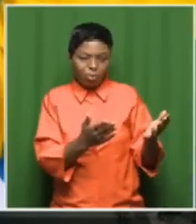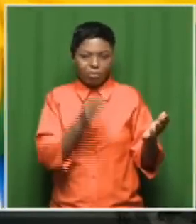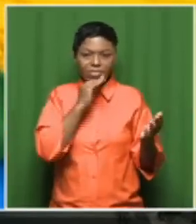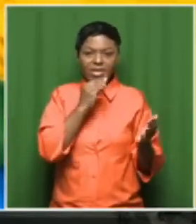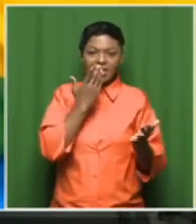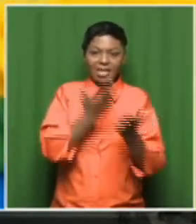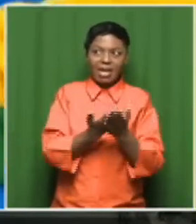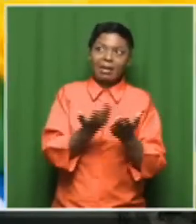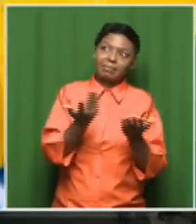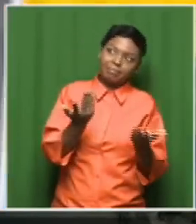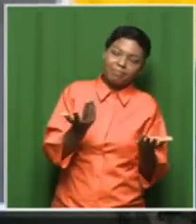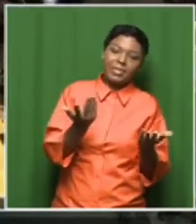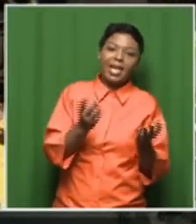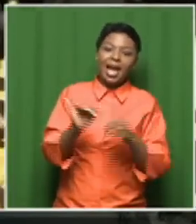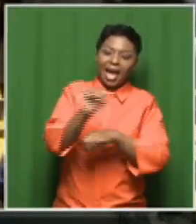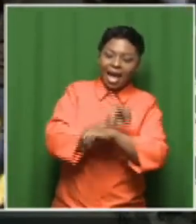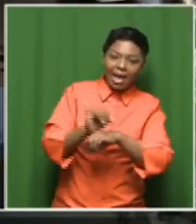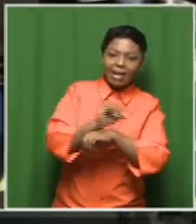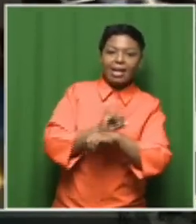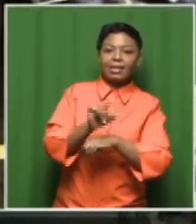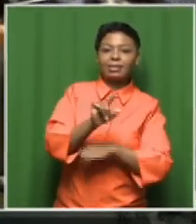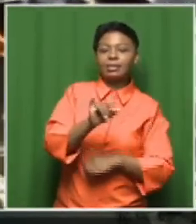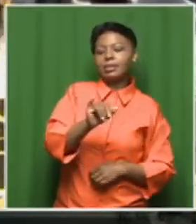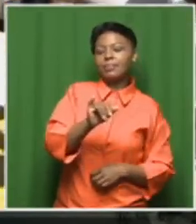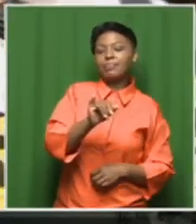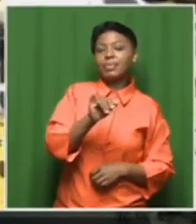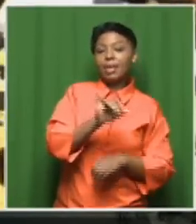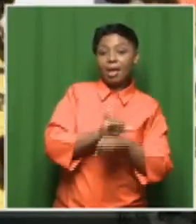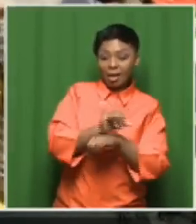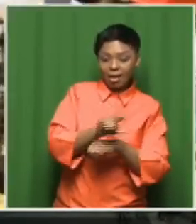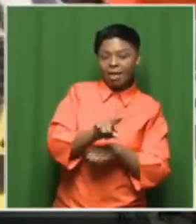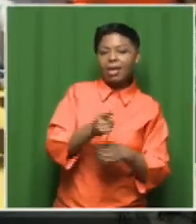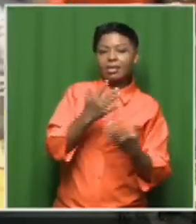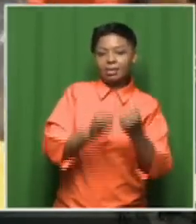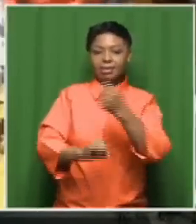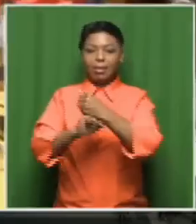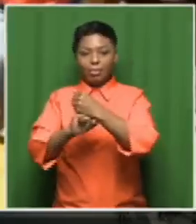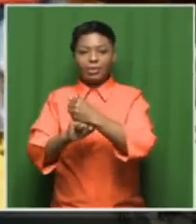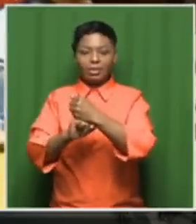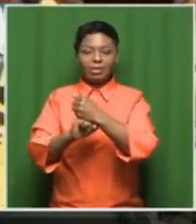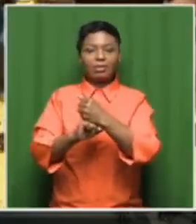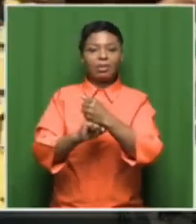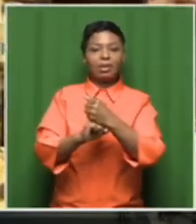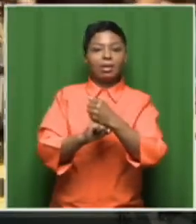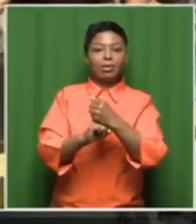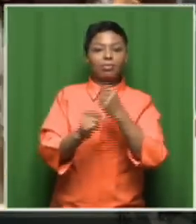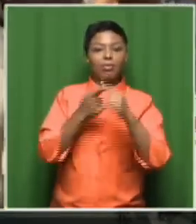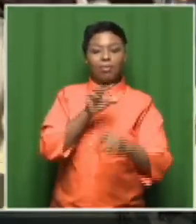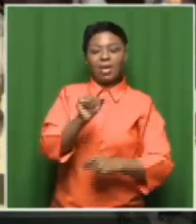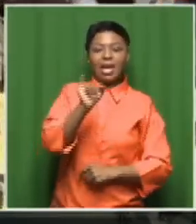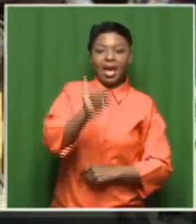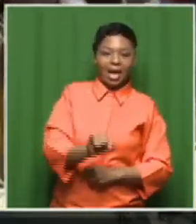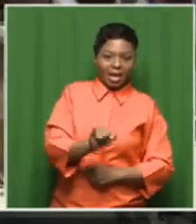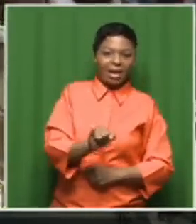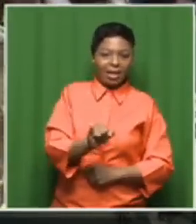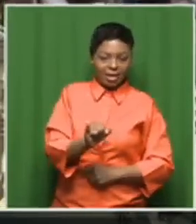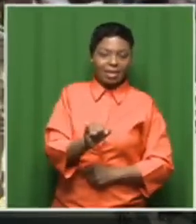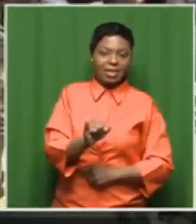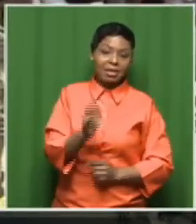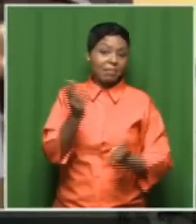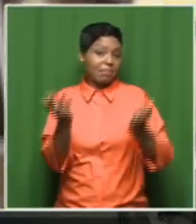view. Islands of extreme affluence supported by AI and even